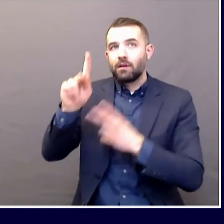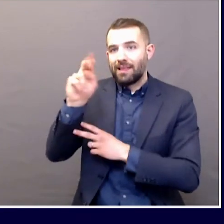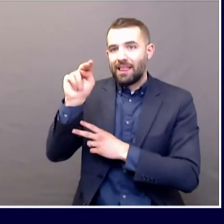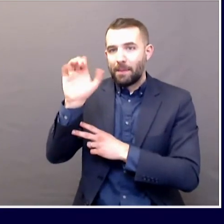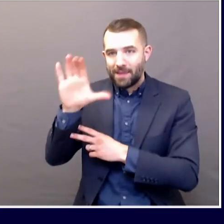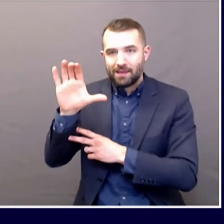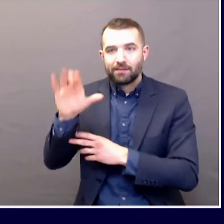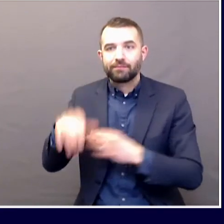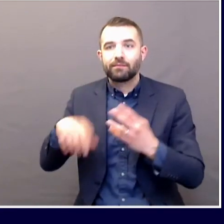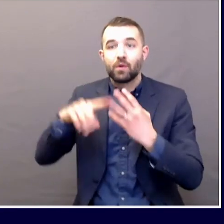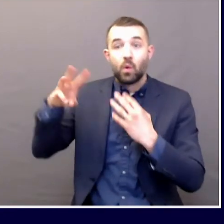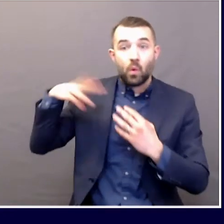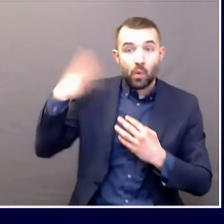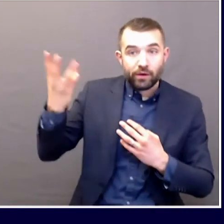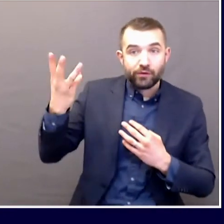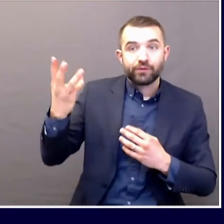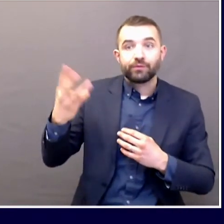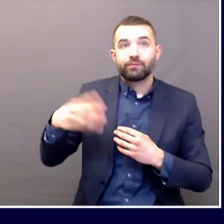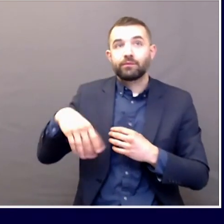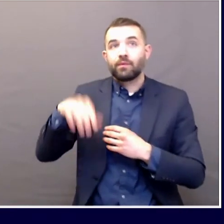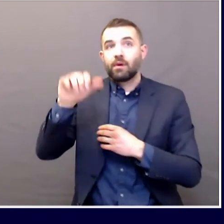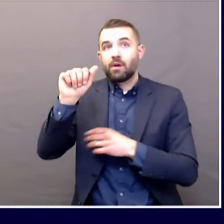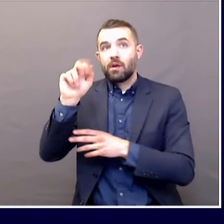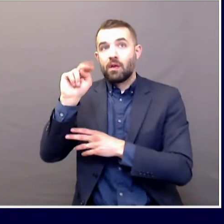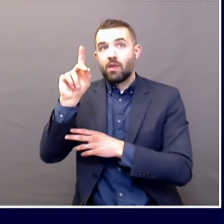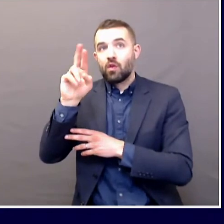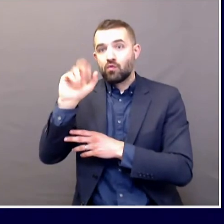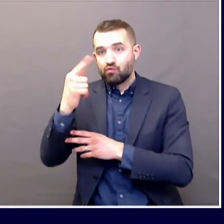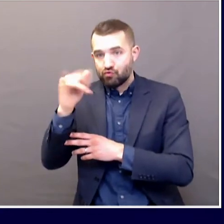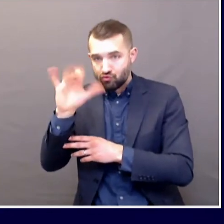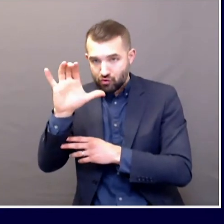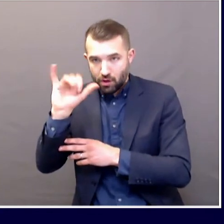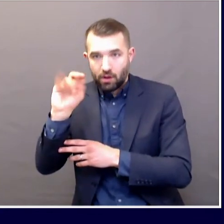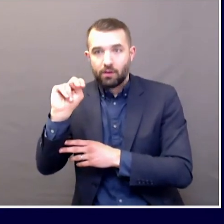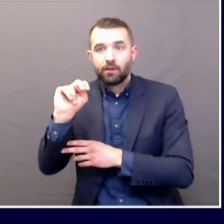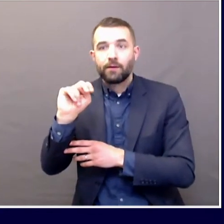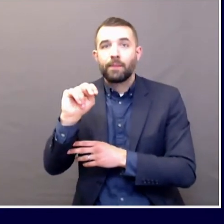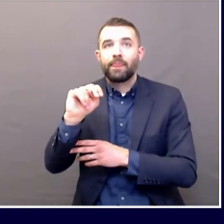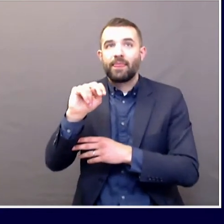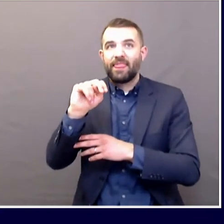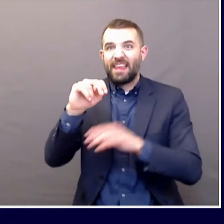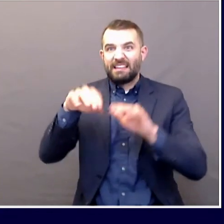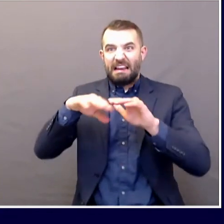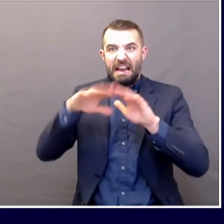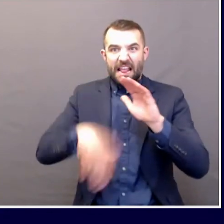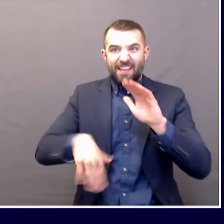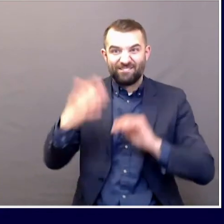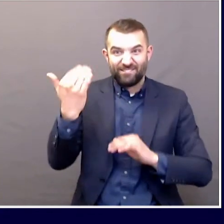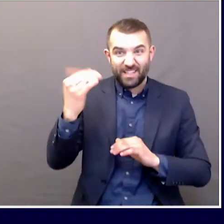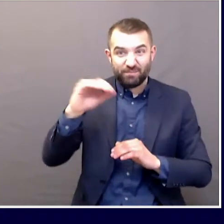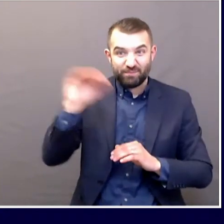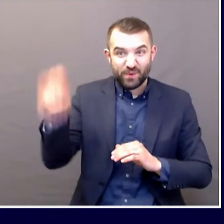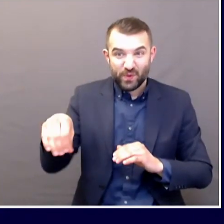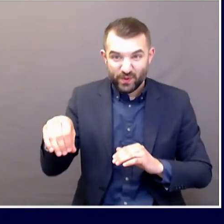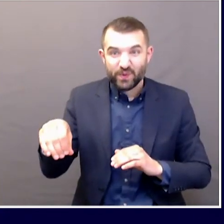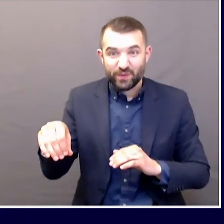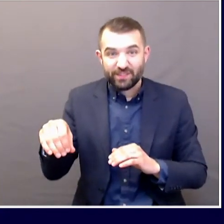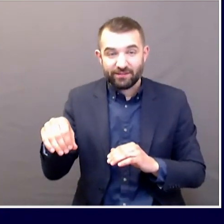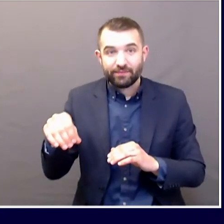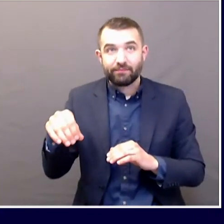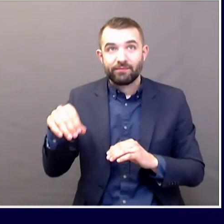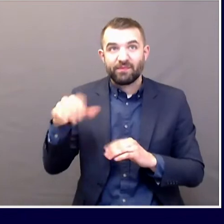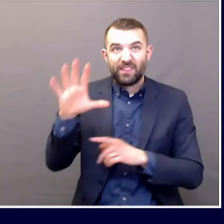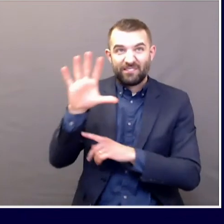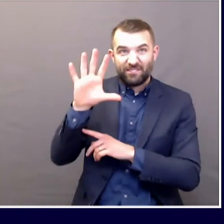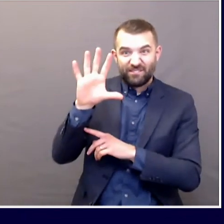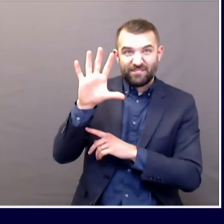all areas of the state where fewer than 50% of people 70 and over have received their first dose. So those are areas of